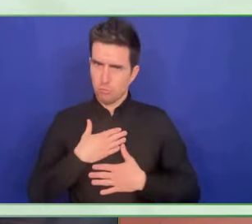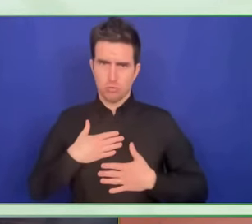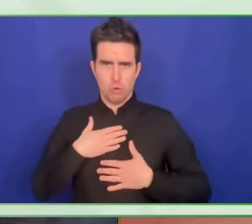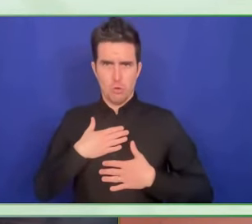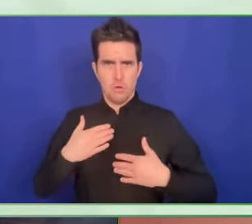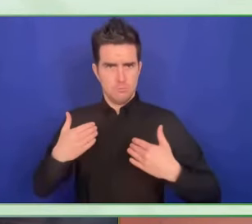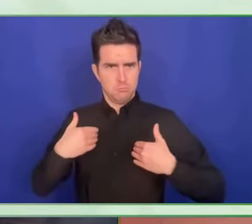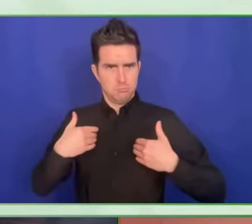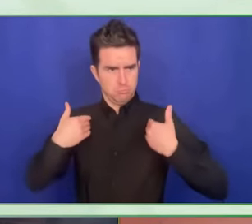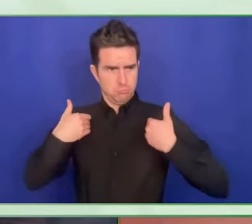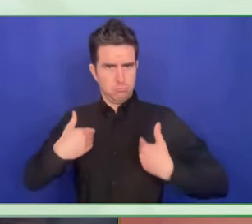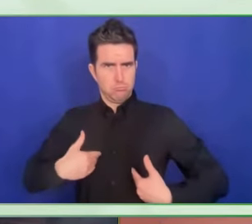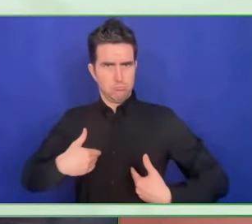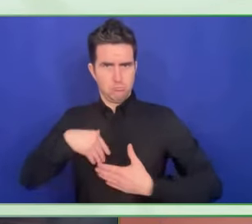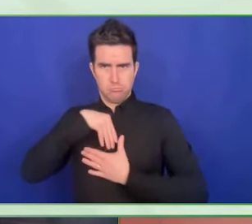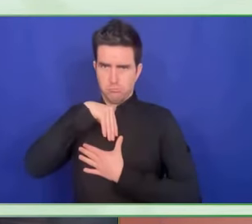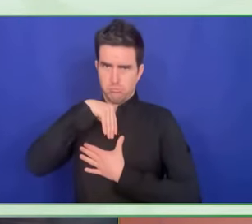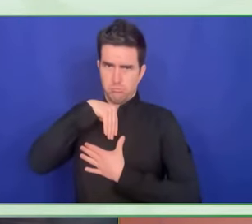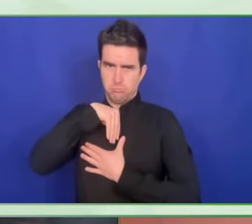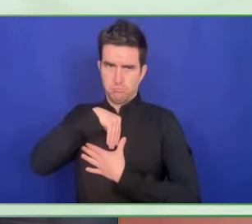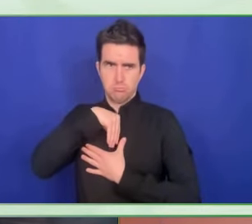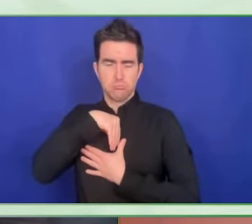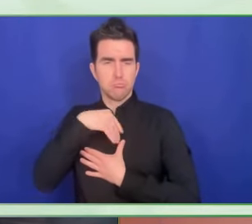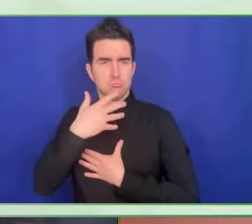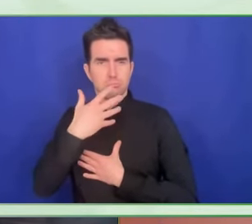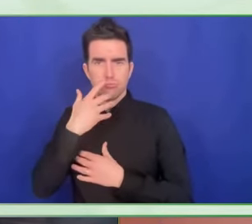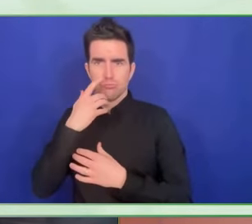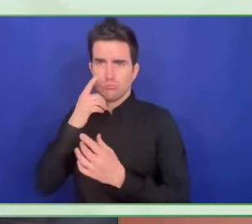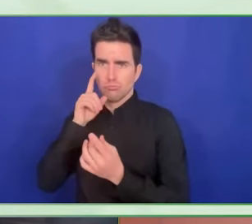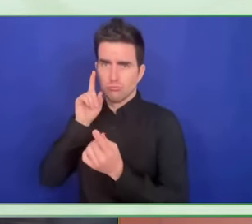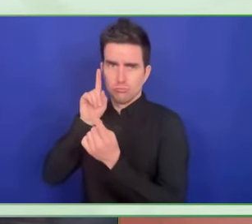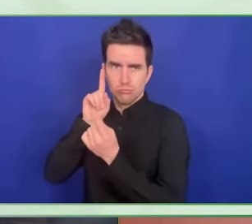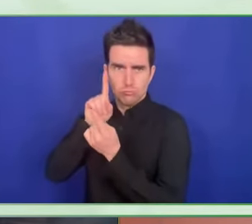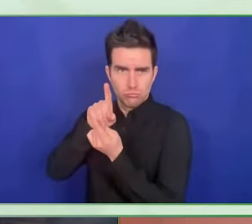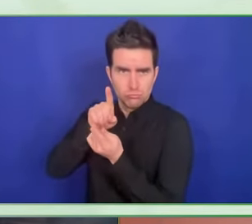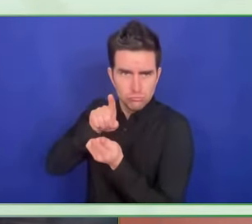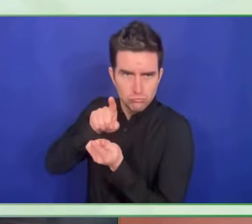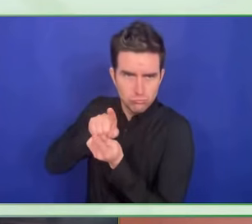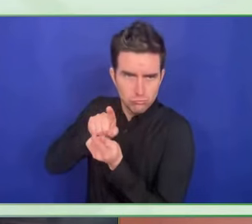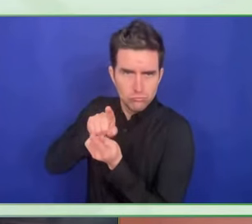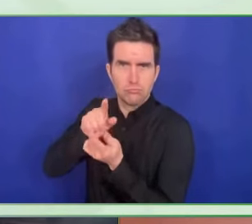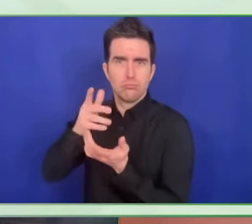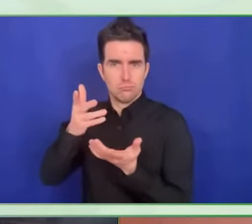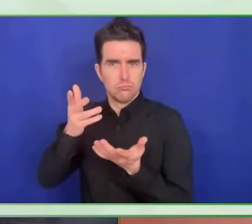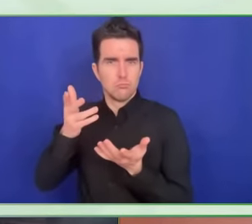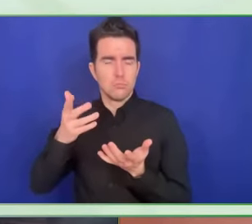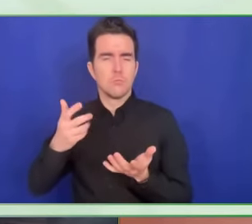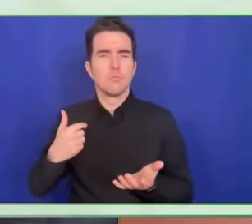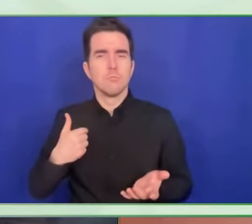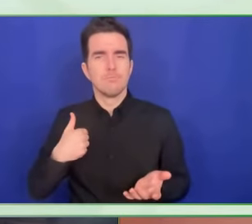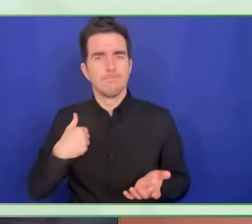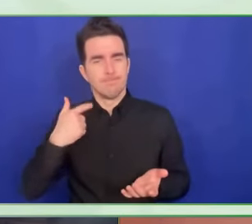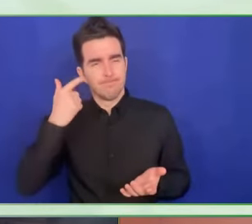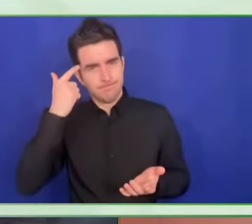enjoy our sexual life and intimacy and pleasure about sexuality. Thank you.